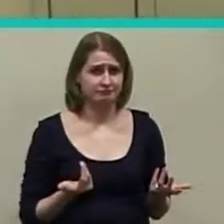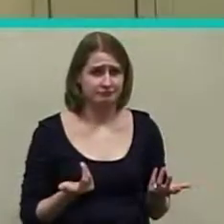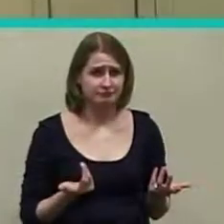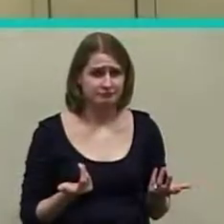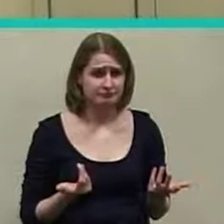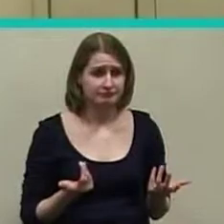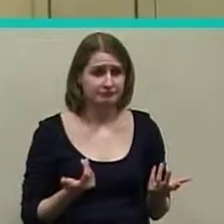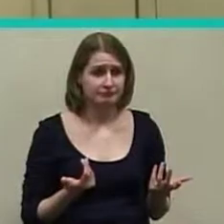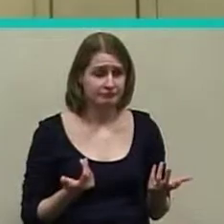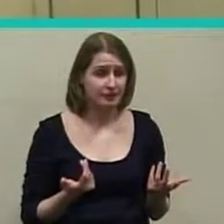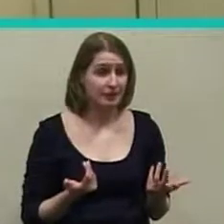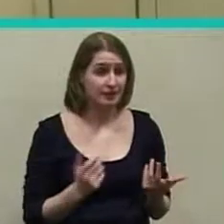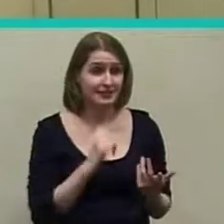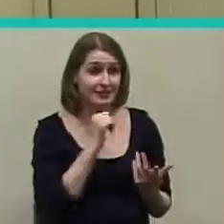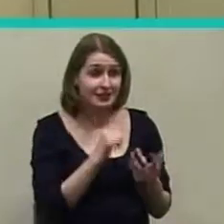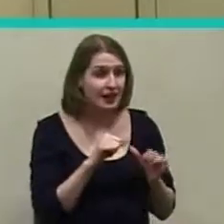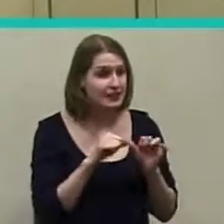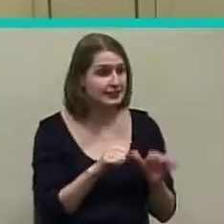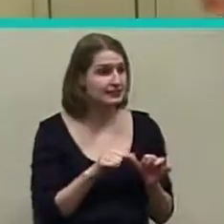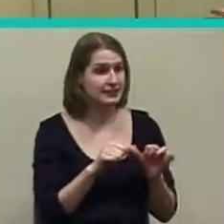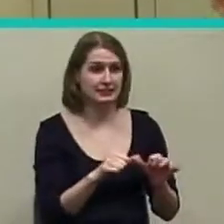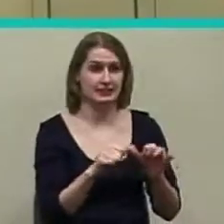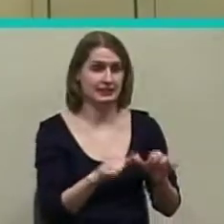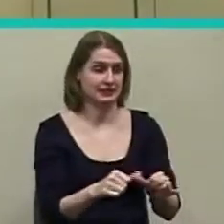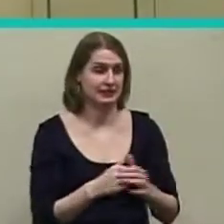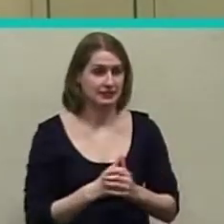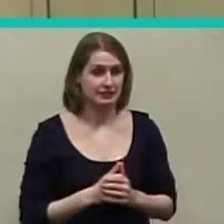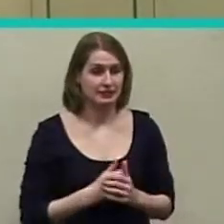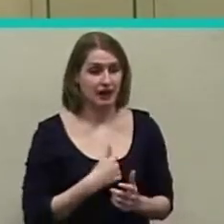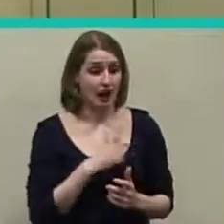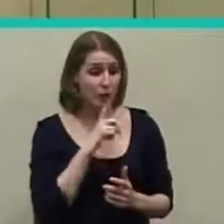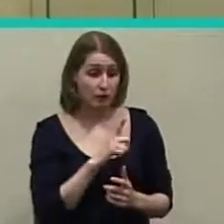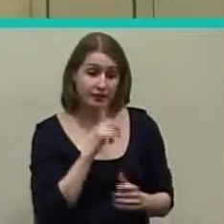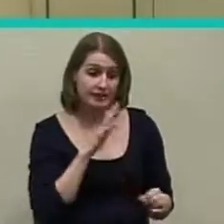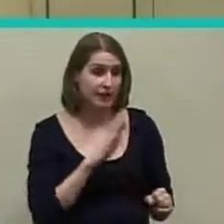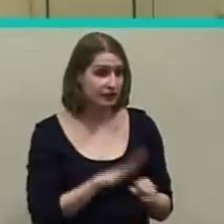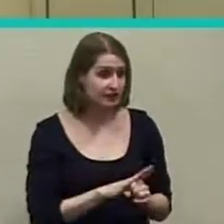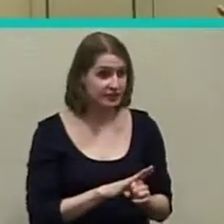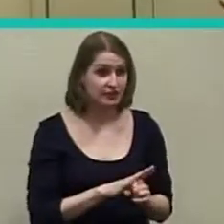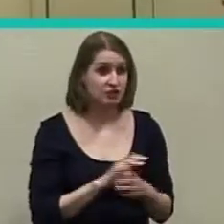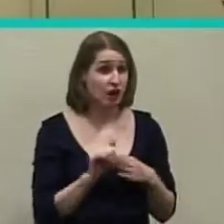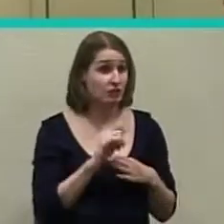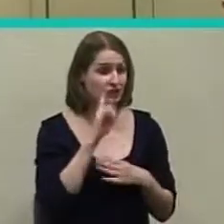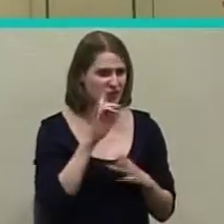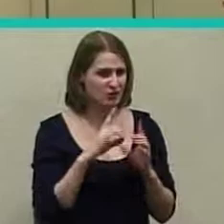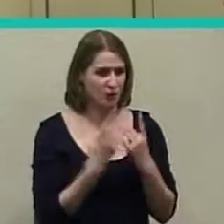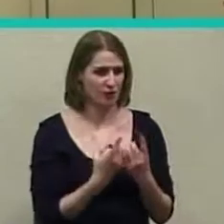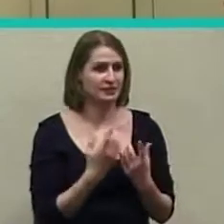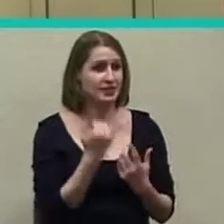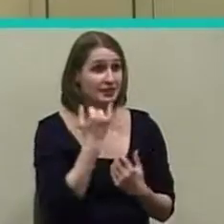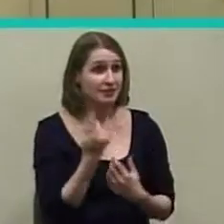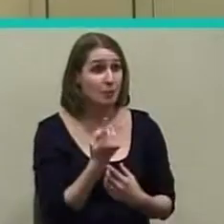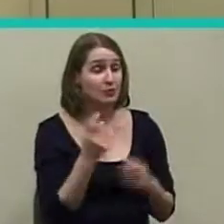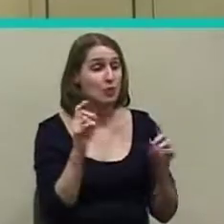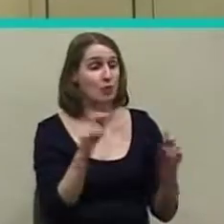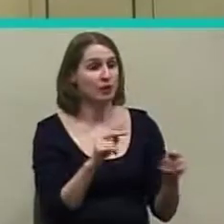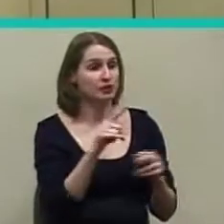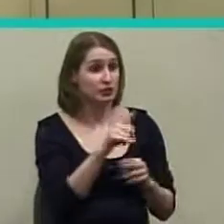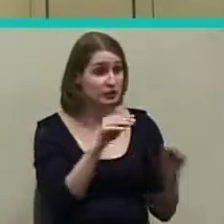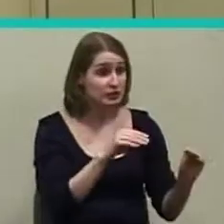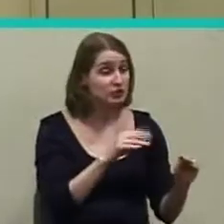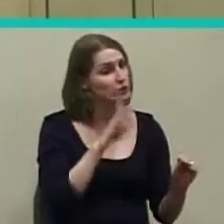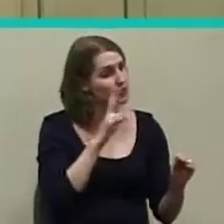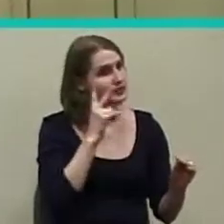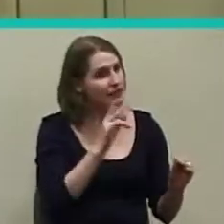Okay, again, inconsistent, all right? I will almost guarantee you dollars to donuts. If somebody is watching you teach, you're going to see this. If you watch somebody